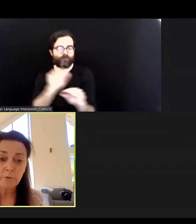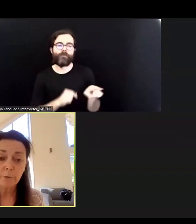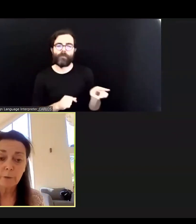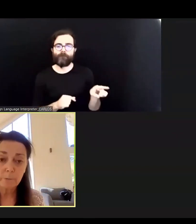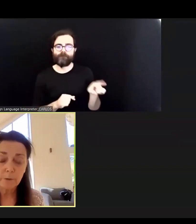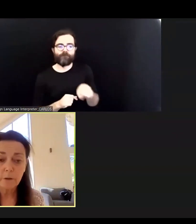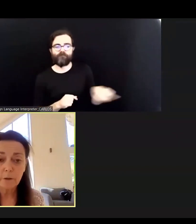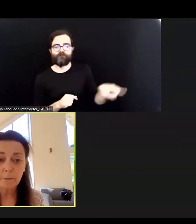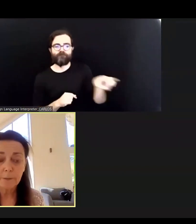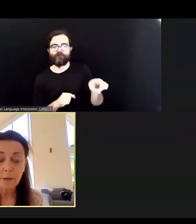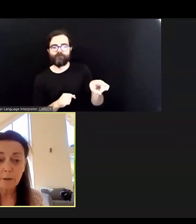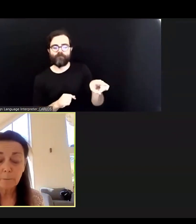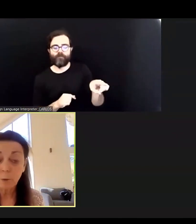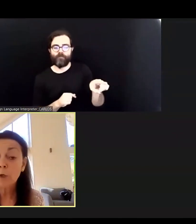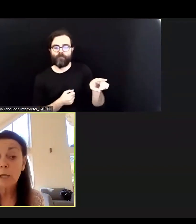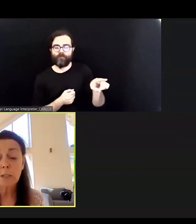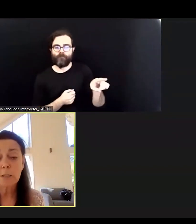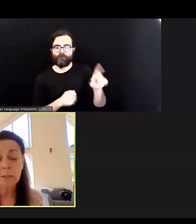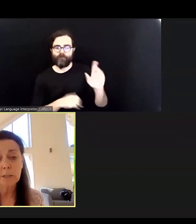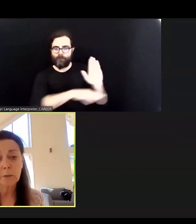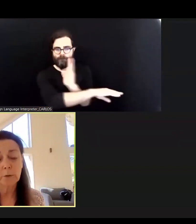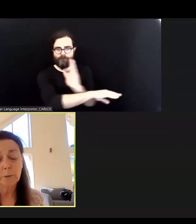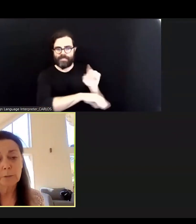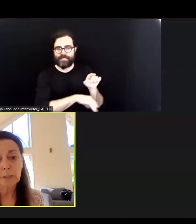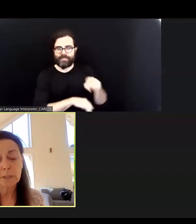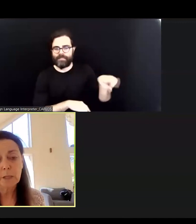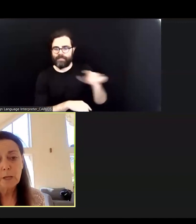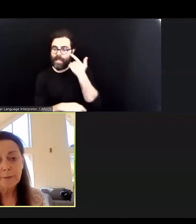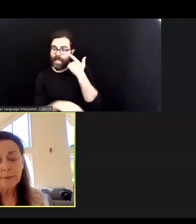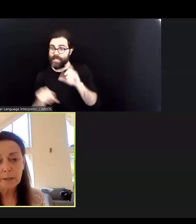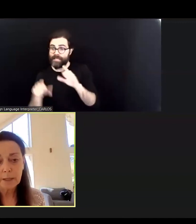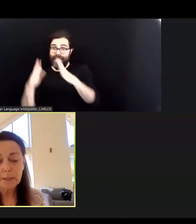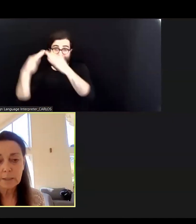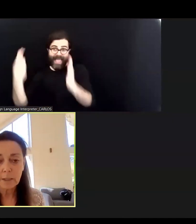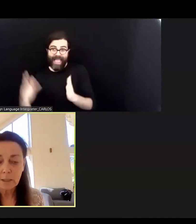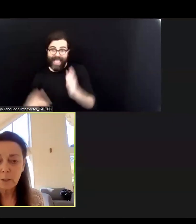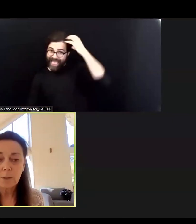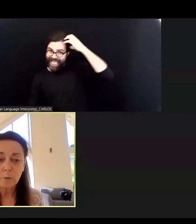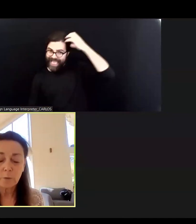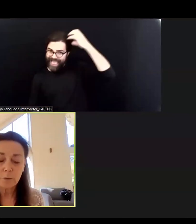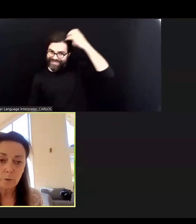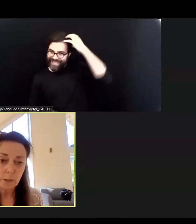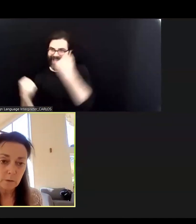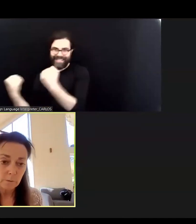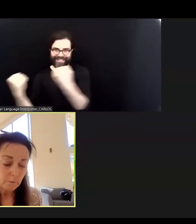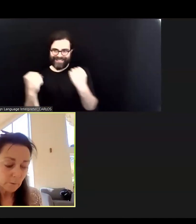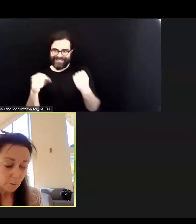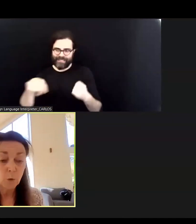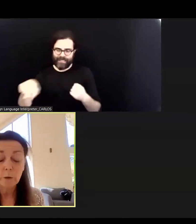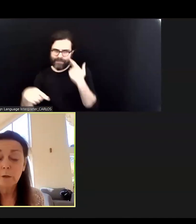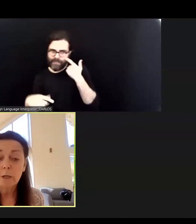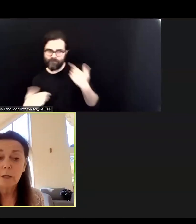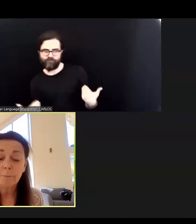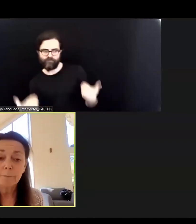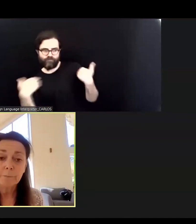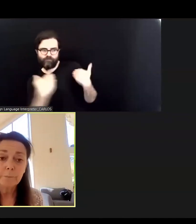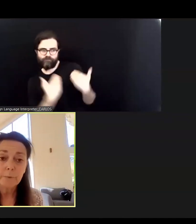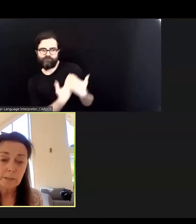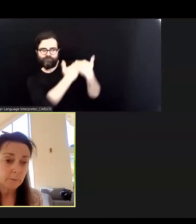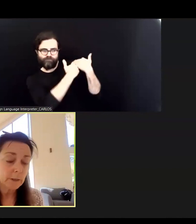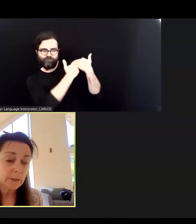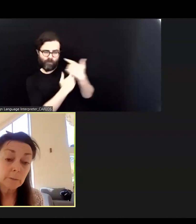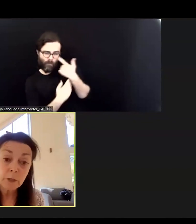the industry association, IAAP, certifying professionals in accessibility. That is really raising. Many more people